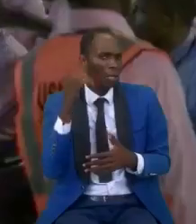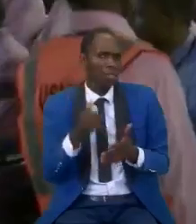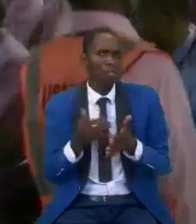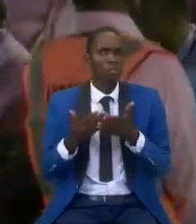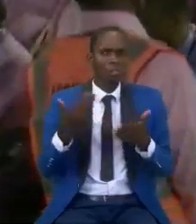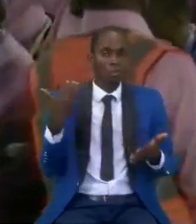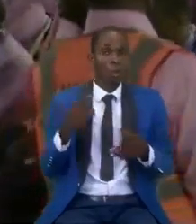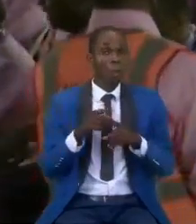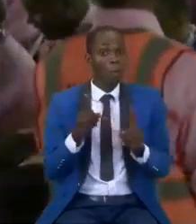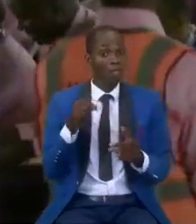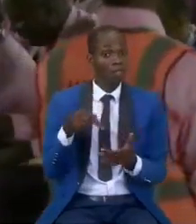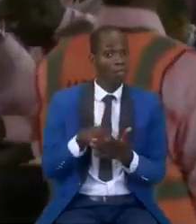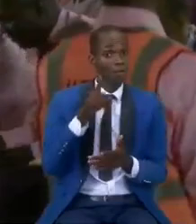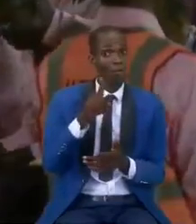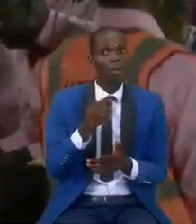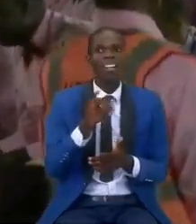life.